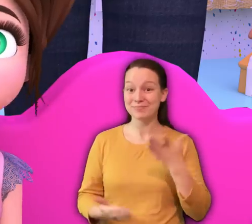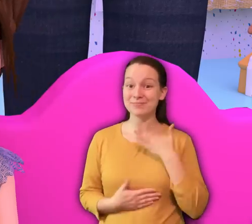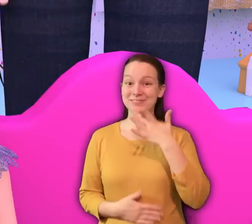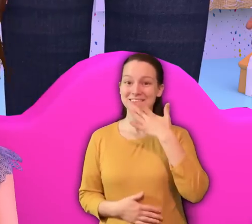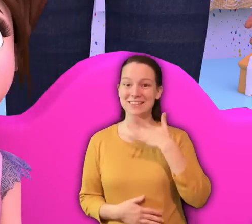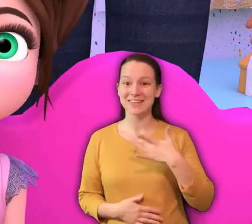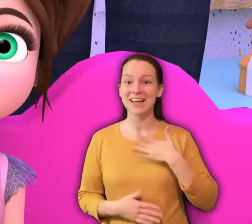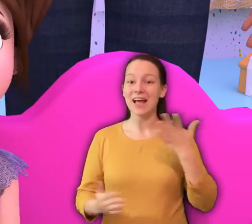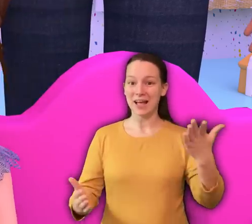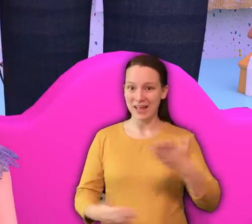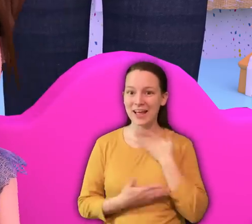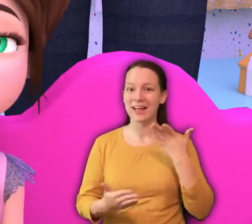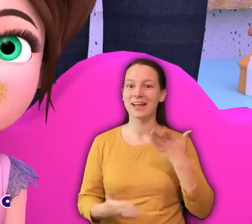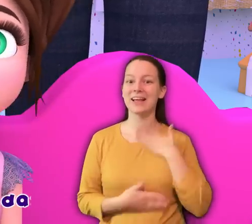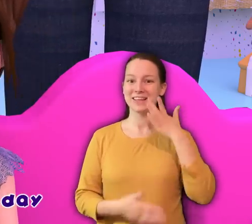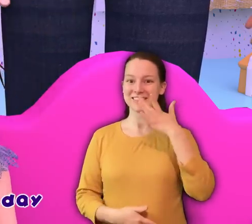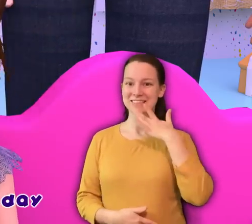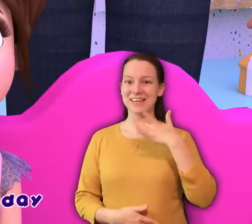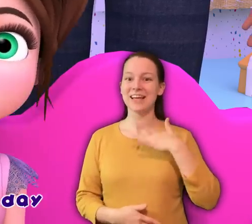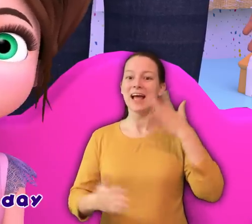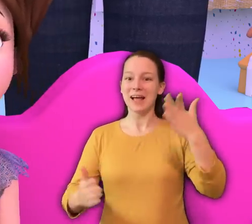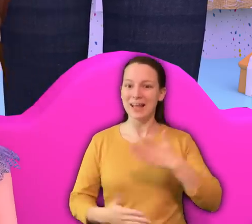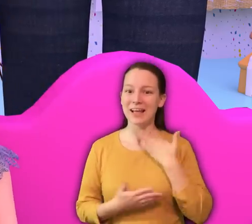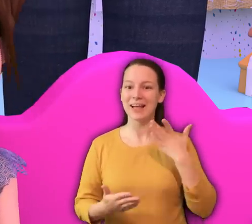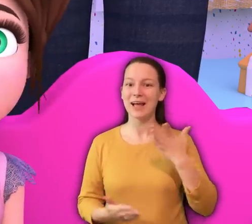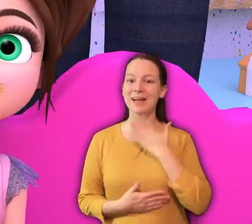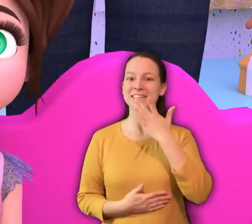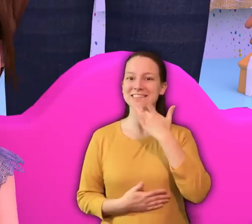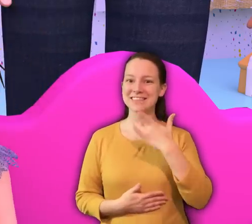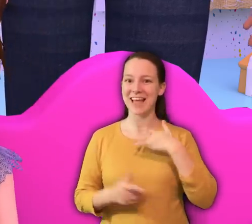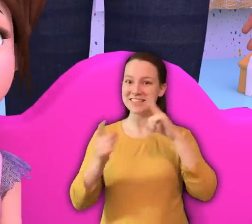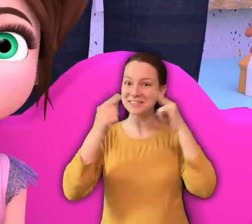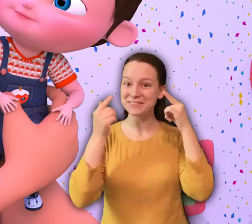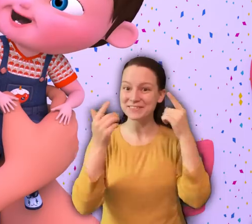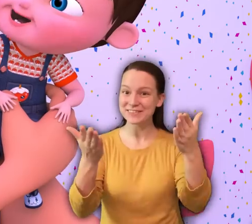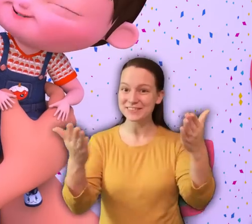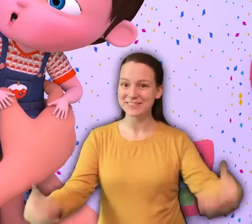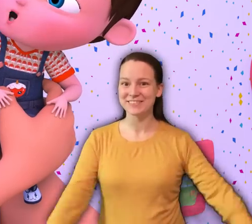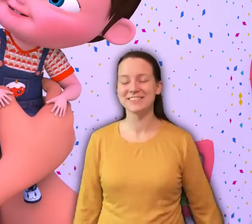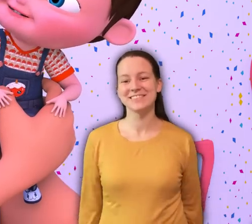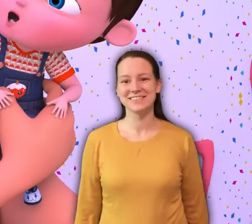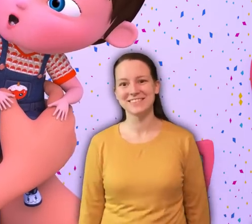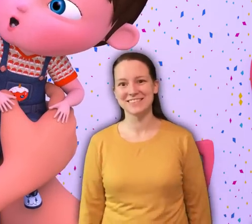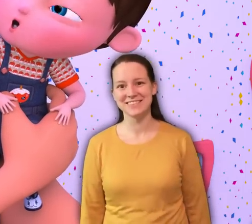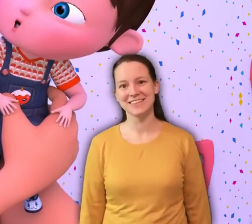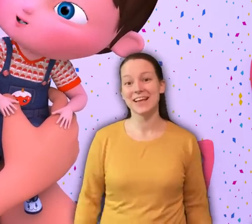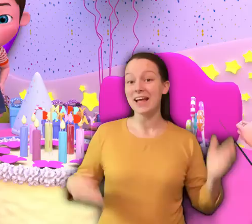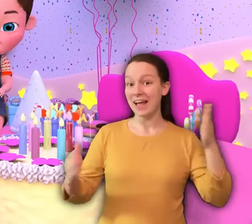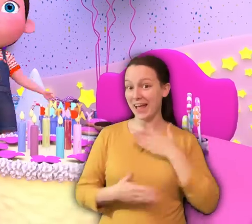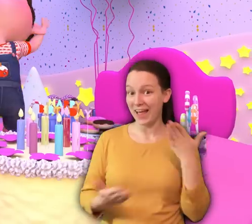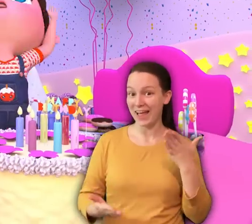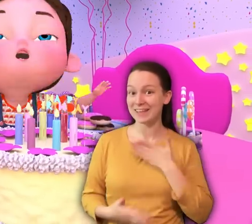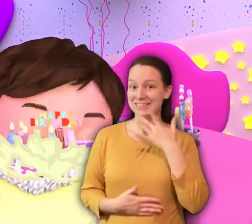happy birthday happy birthday happy birthday to you